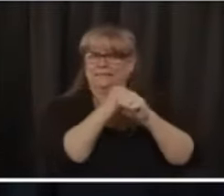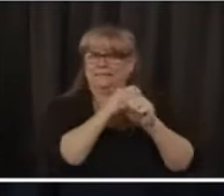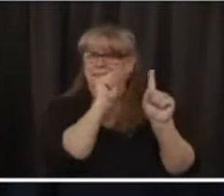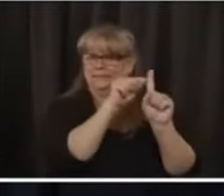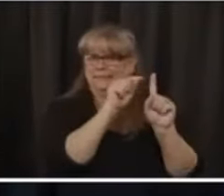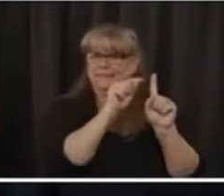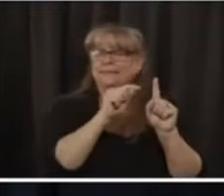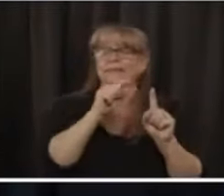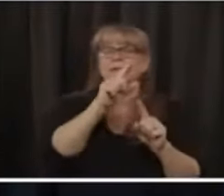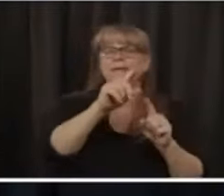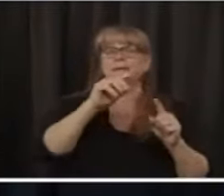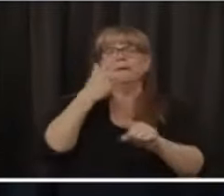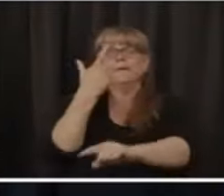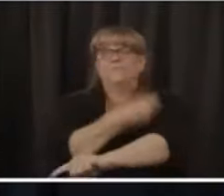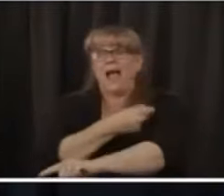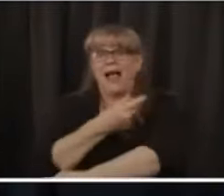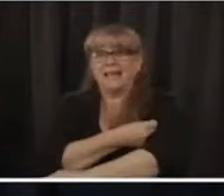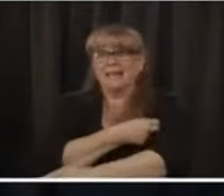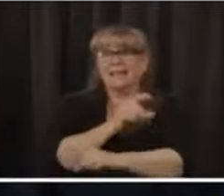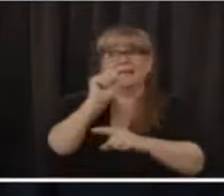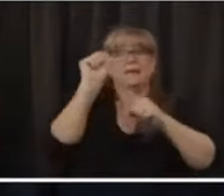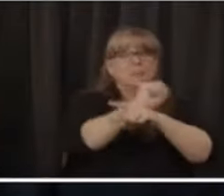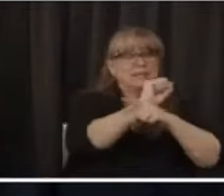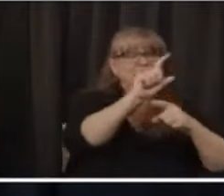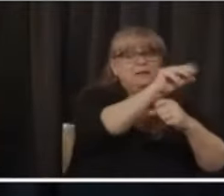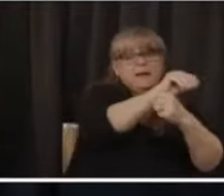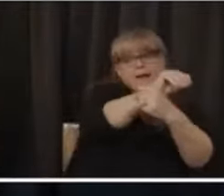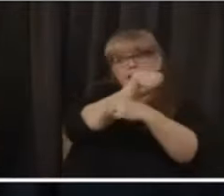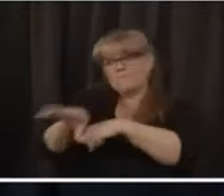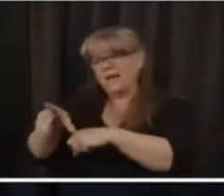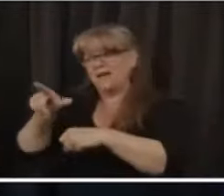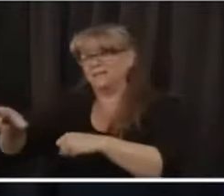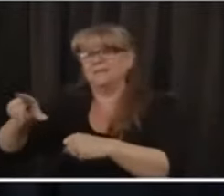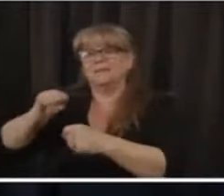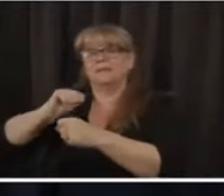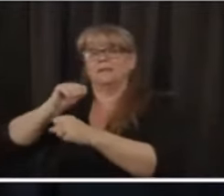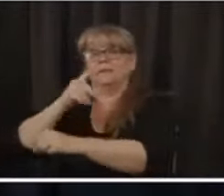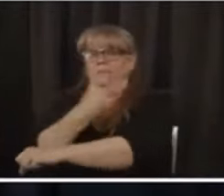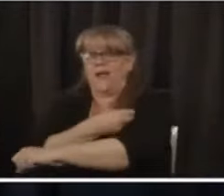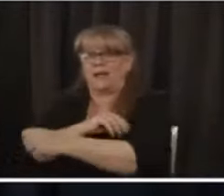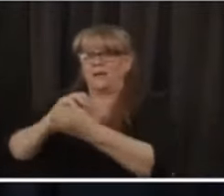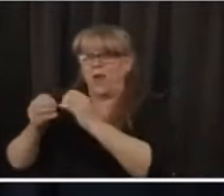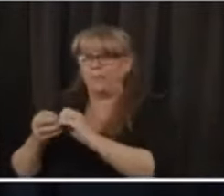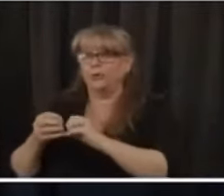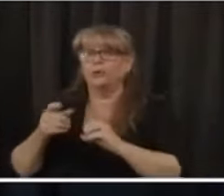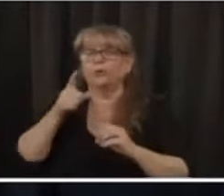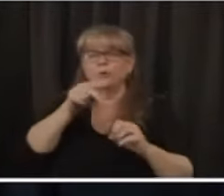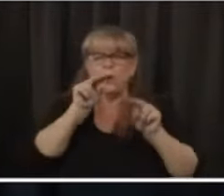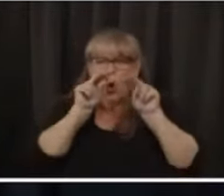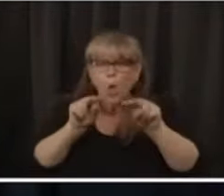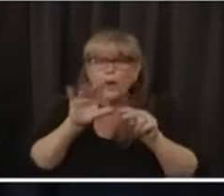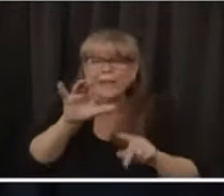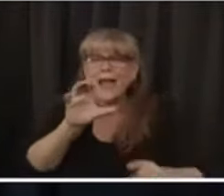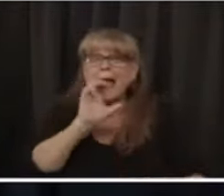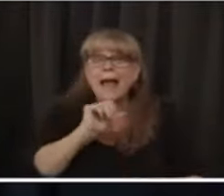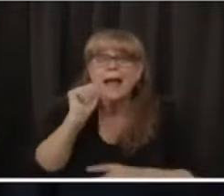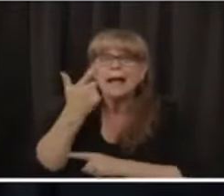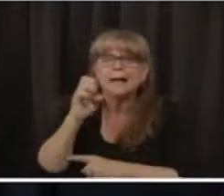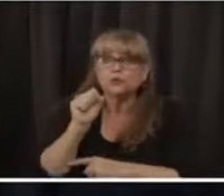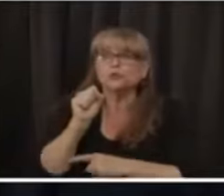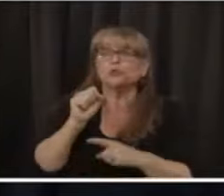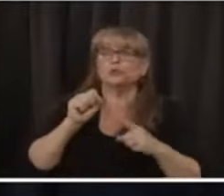impacts the level of virus. We did it last week by age. We're doing it this week by geography. But this is just for anybody out there who's just